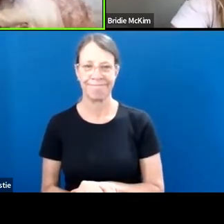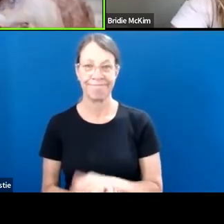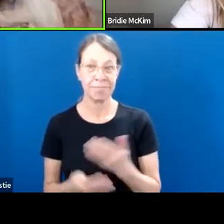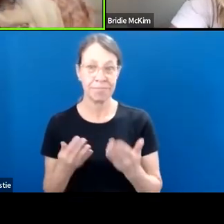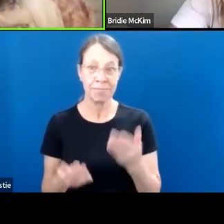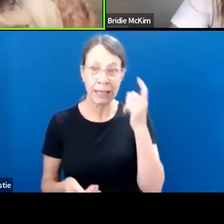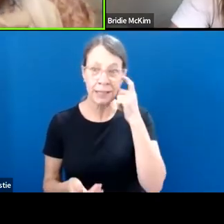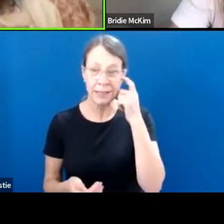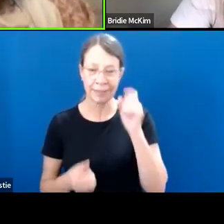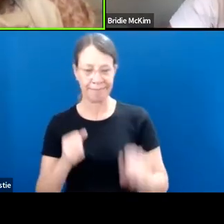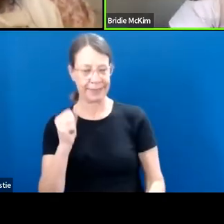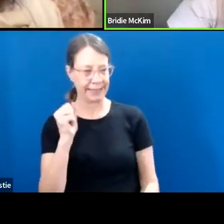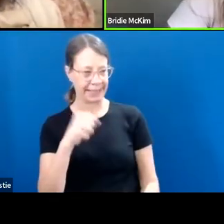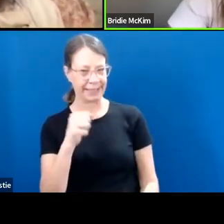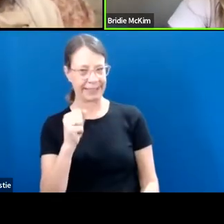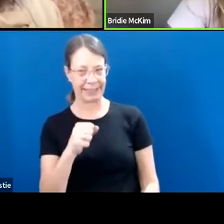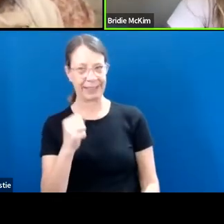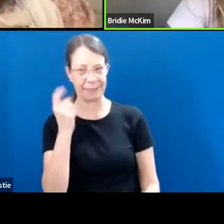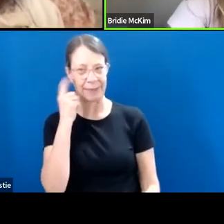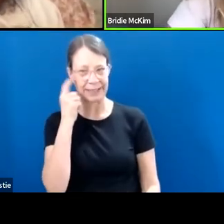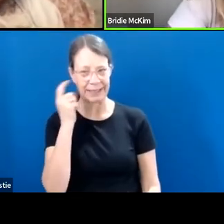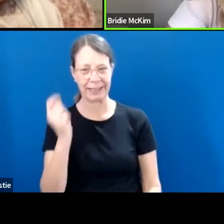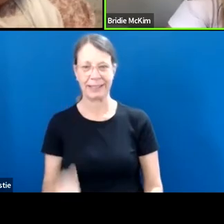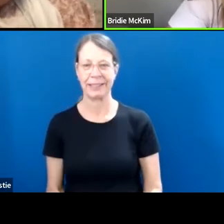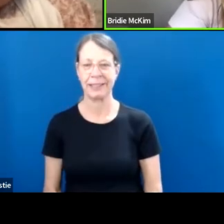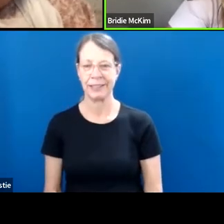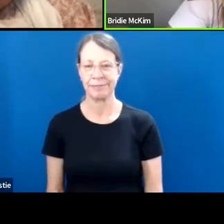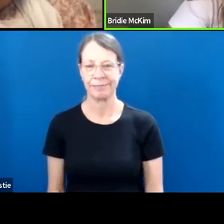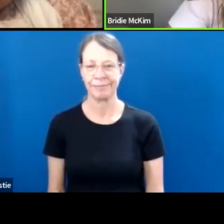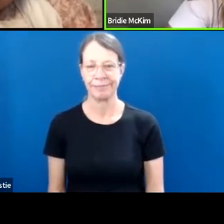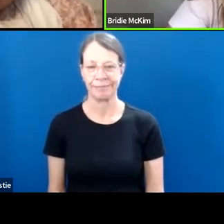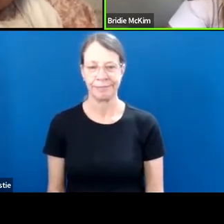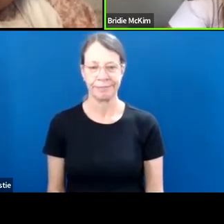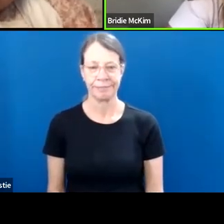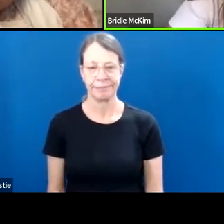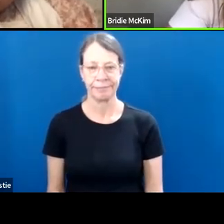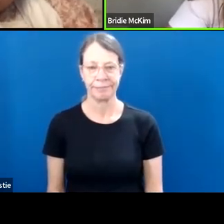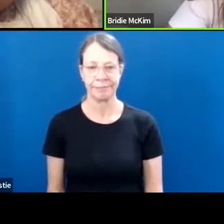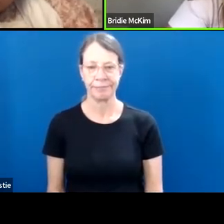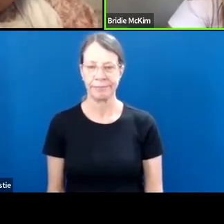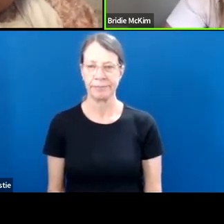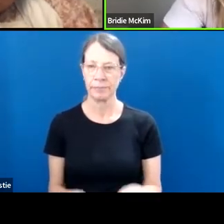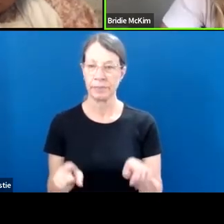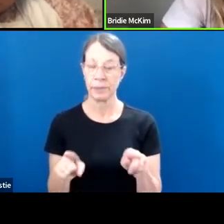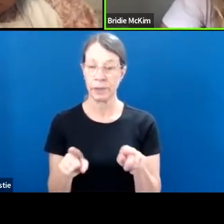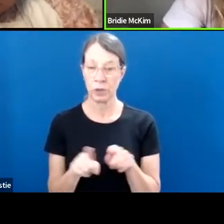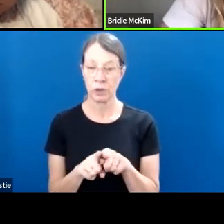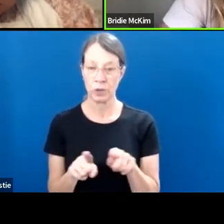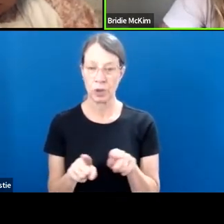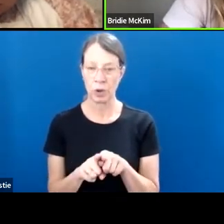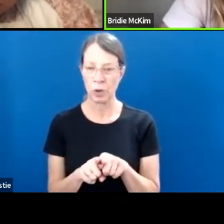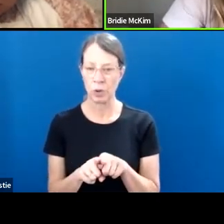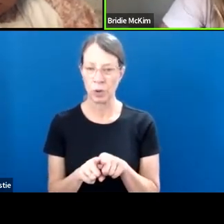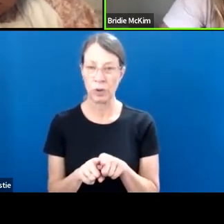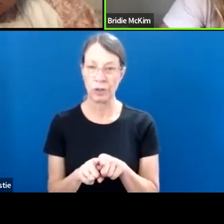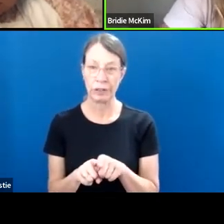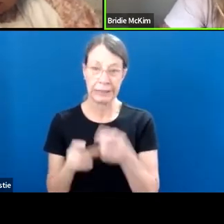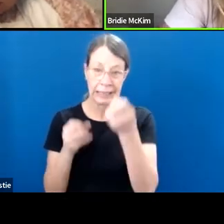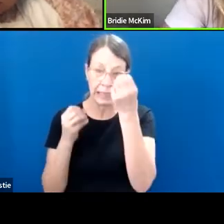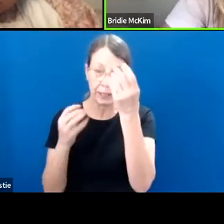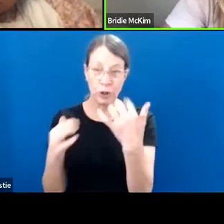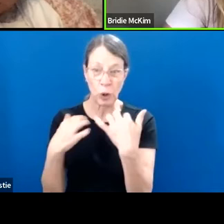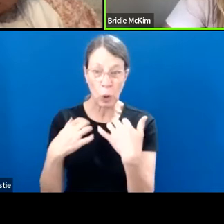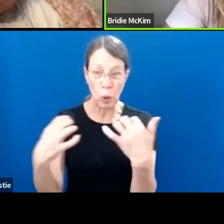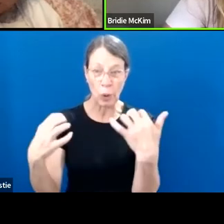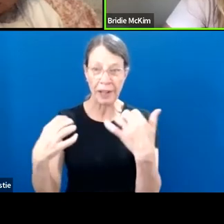sense. That totally makes sense. I just want to mention while we're at this point, if anyone who's joining us live has